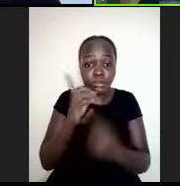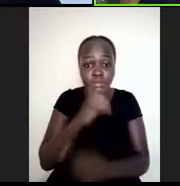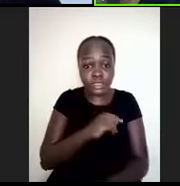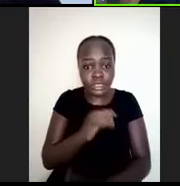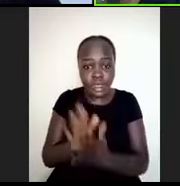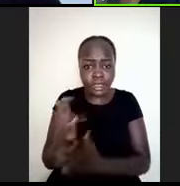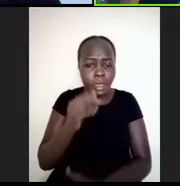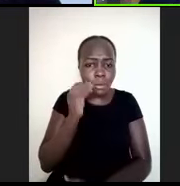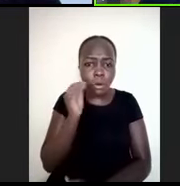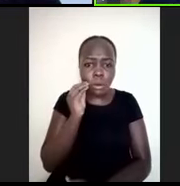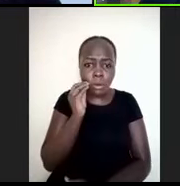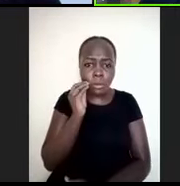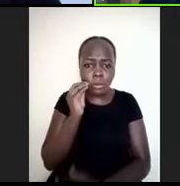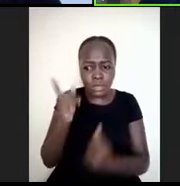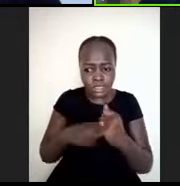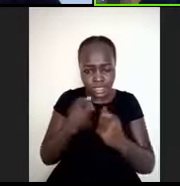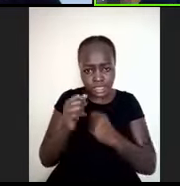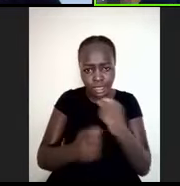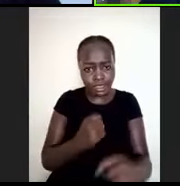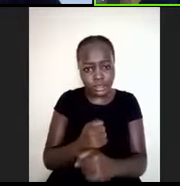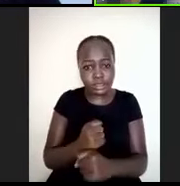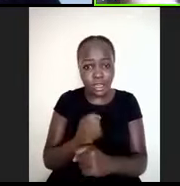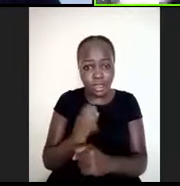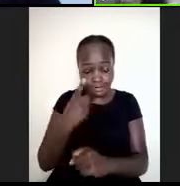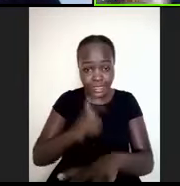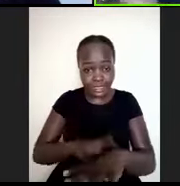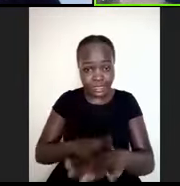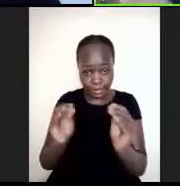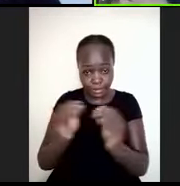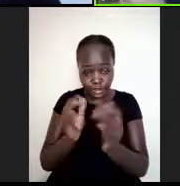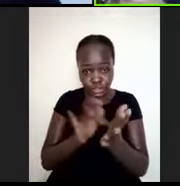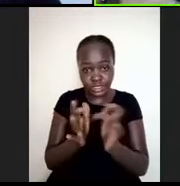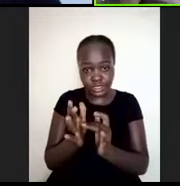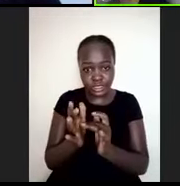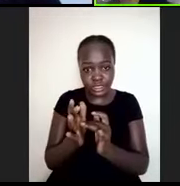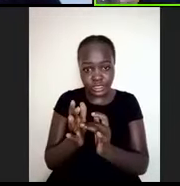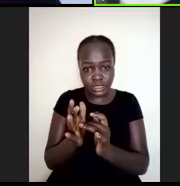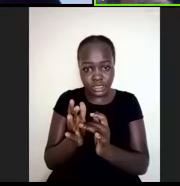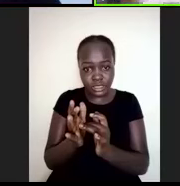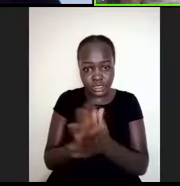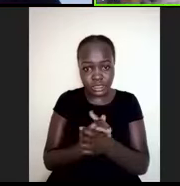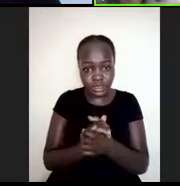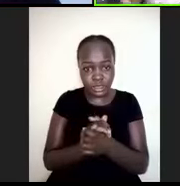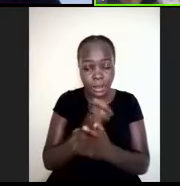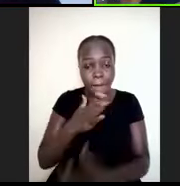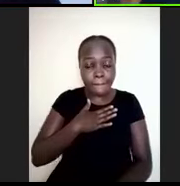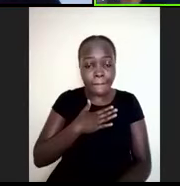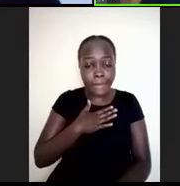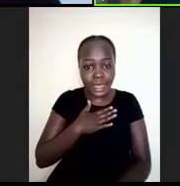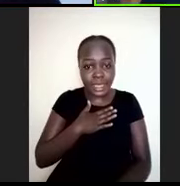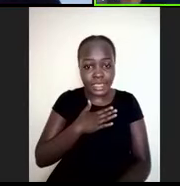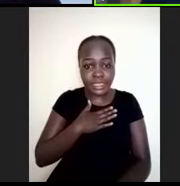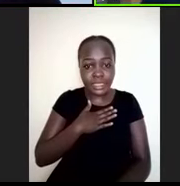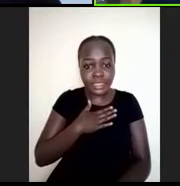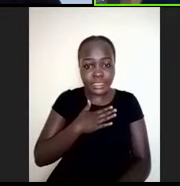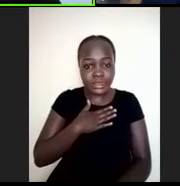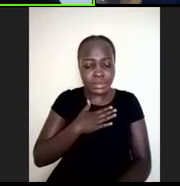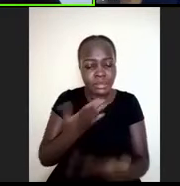he's 6 years old. That's when he had his first encounter. My sister Anne had the first encounter when he was almost four.